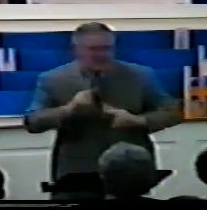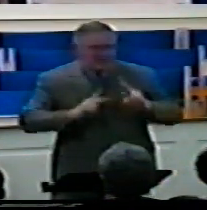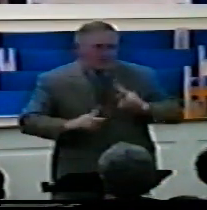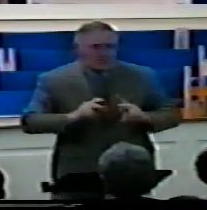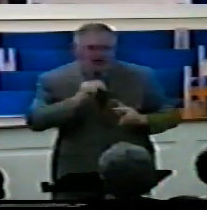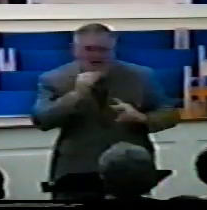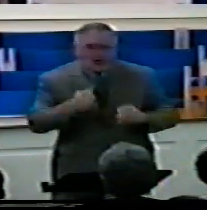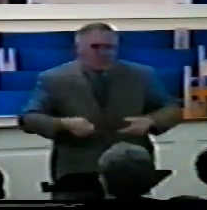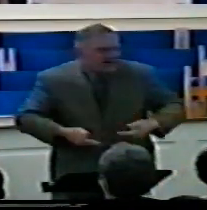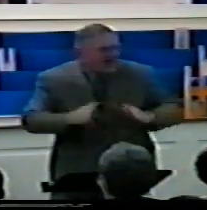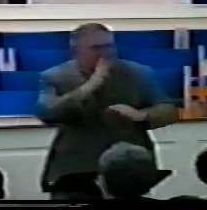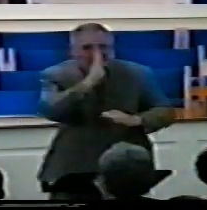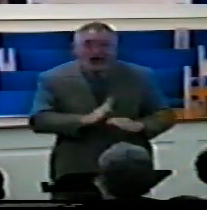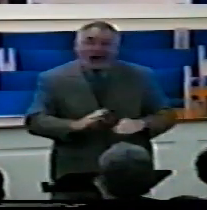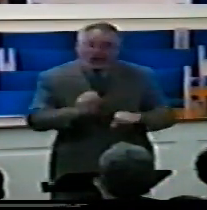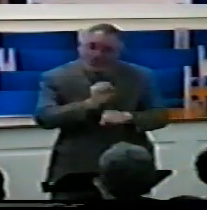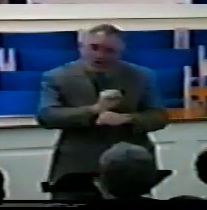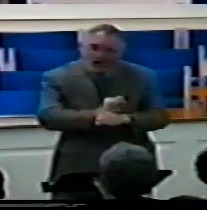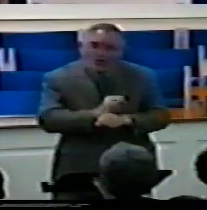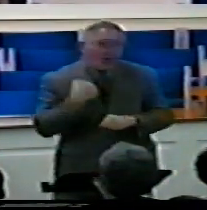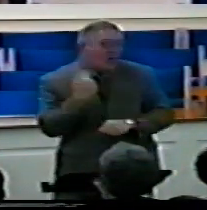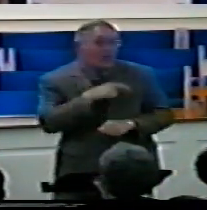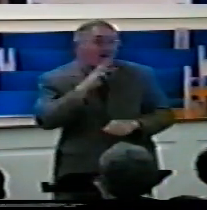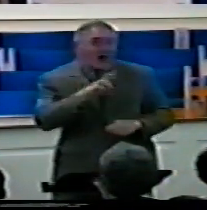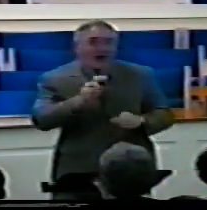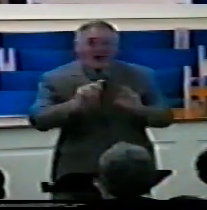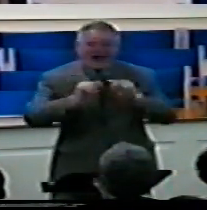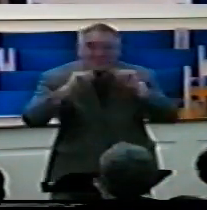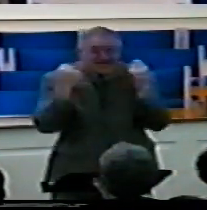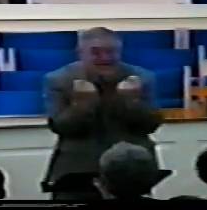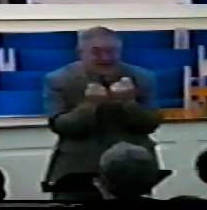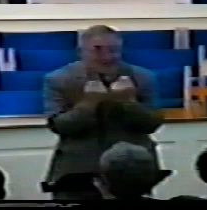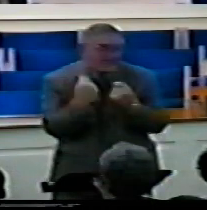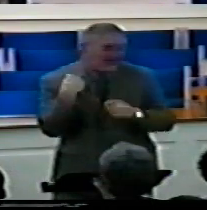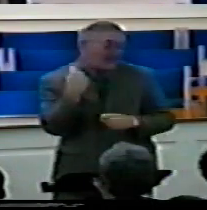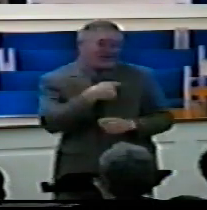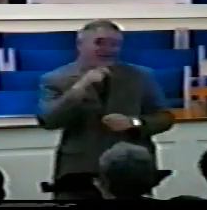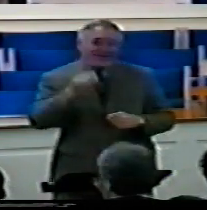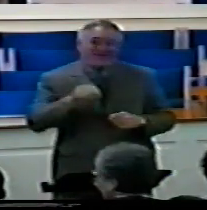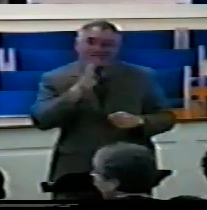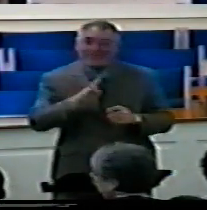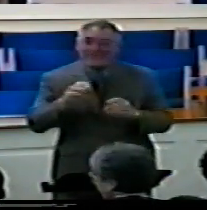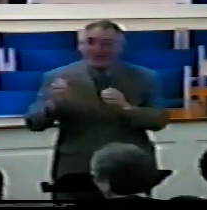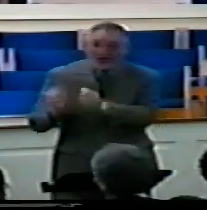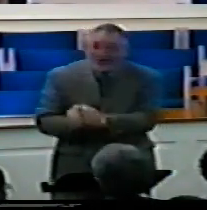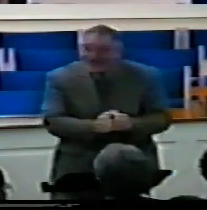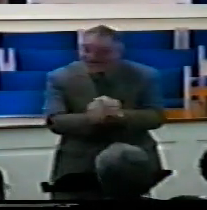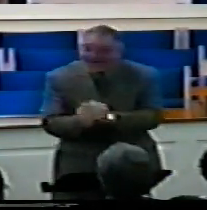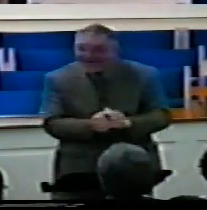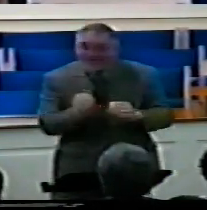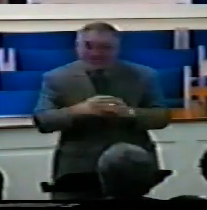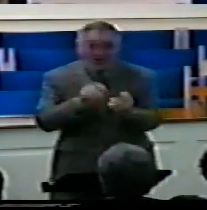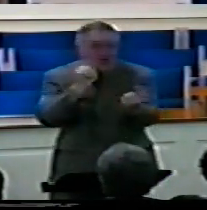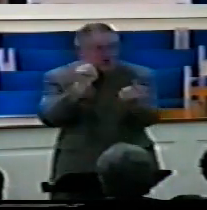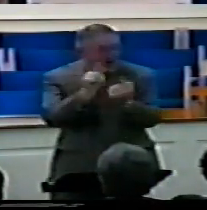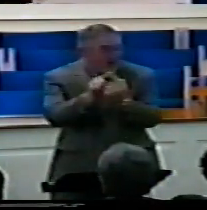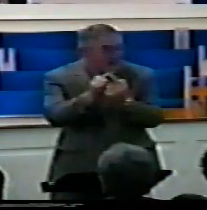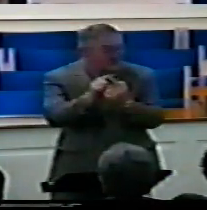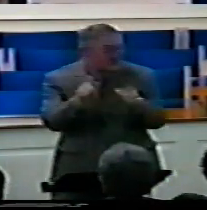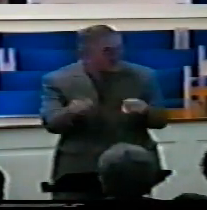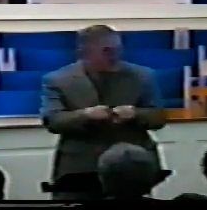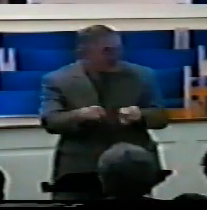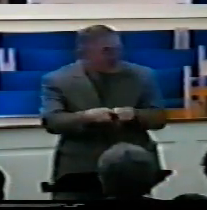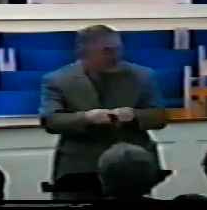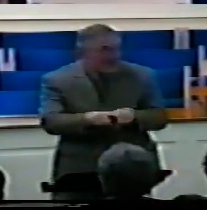church. We need to realize that we are a team. Amen? And a team needs to be unified in their goals in life. You know, Paul says in